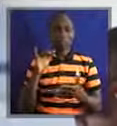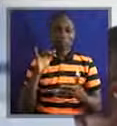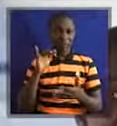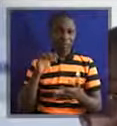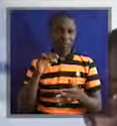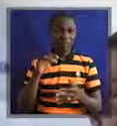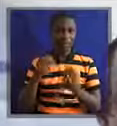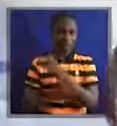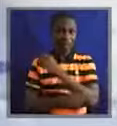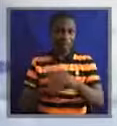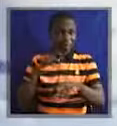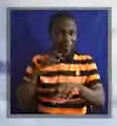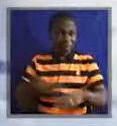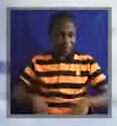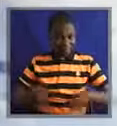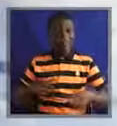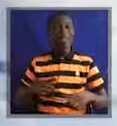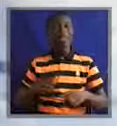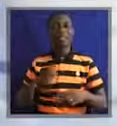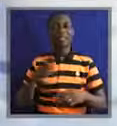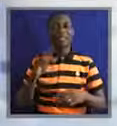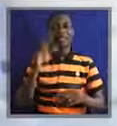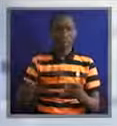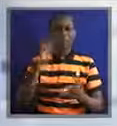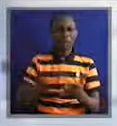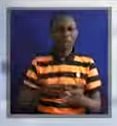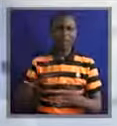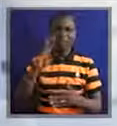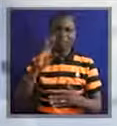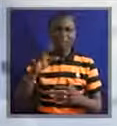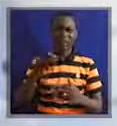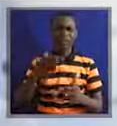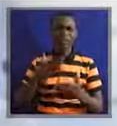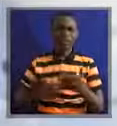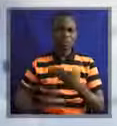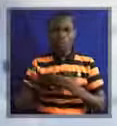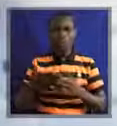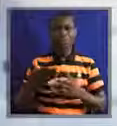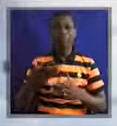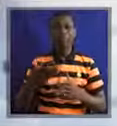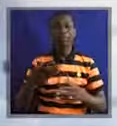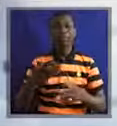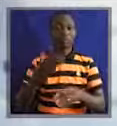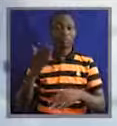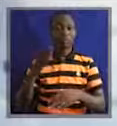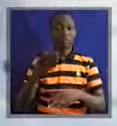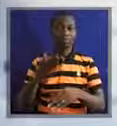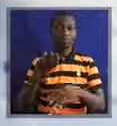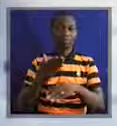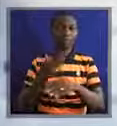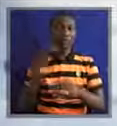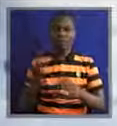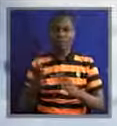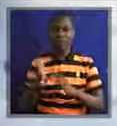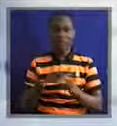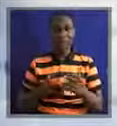o e dise be ka se Yesu Kristo efri Abraham ase a na de ye ka ene se Yesu Kristo no